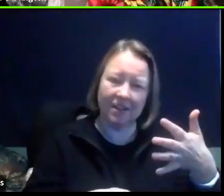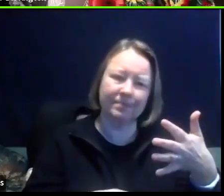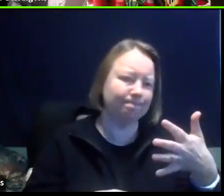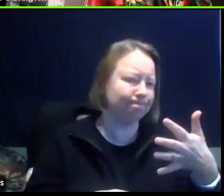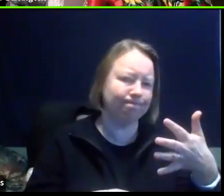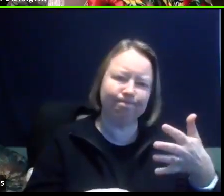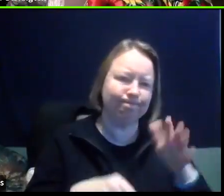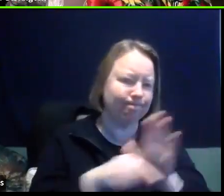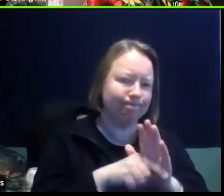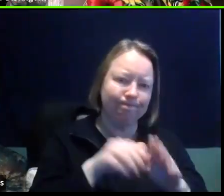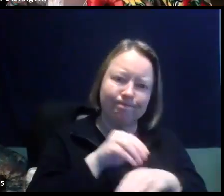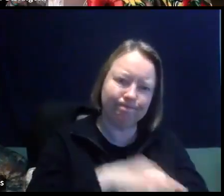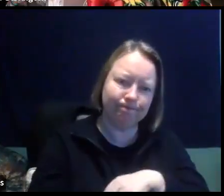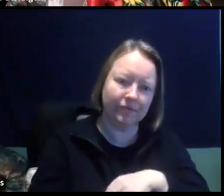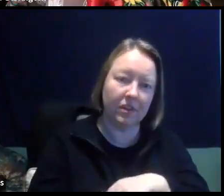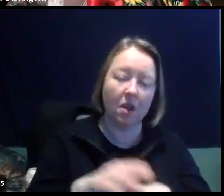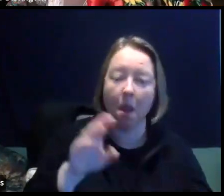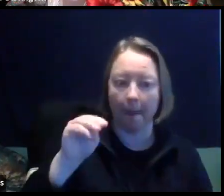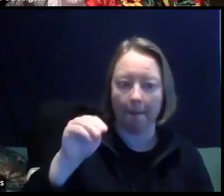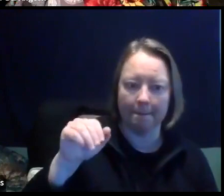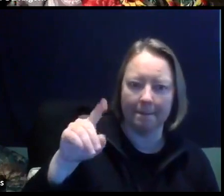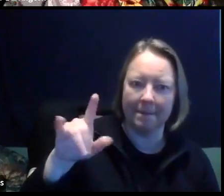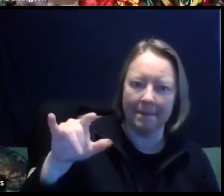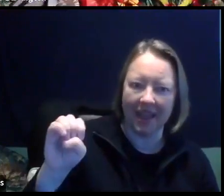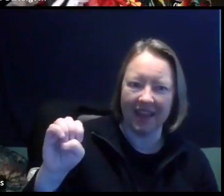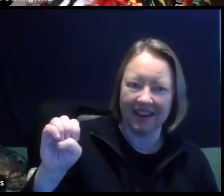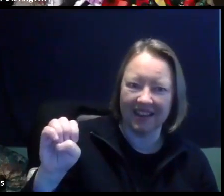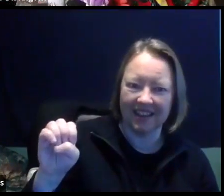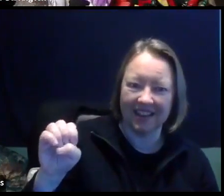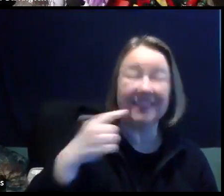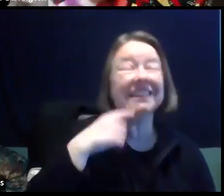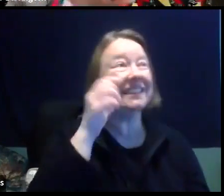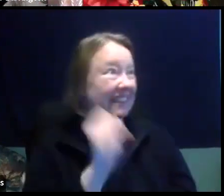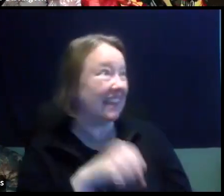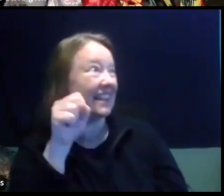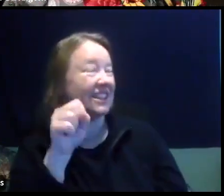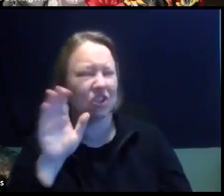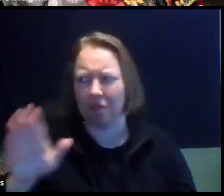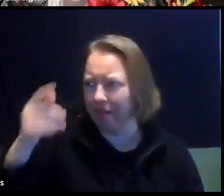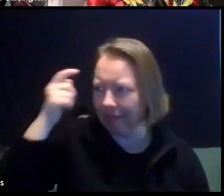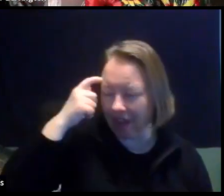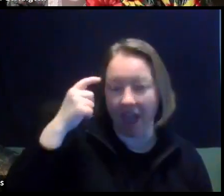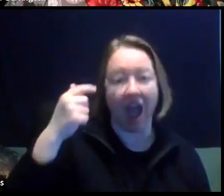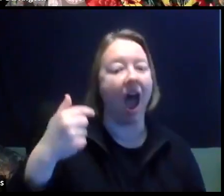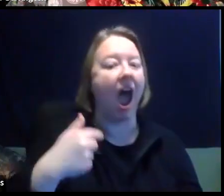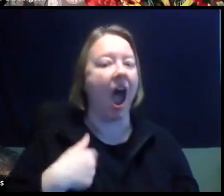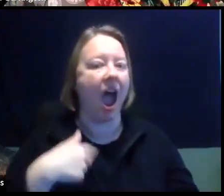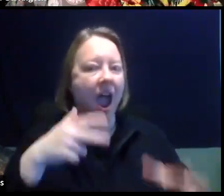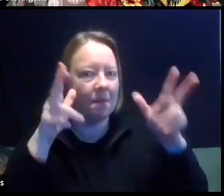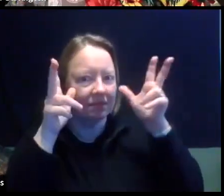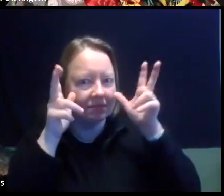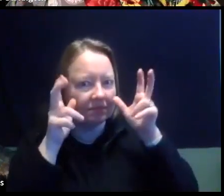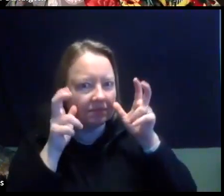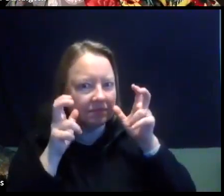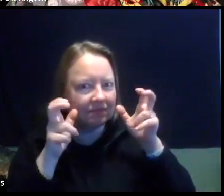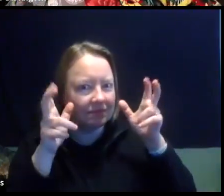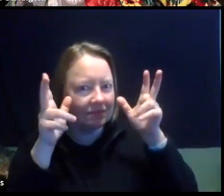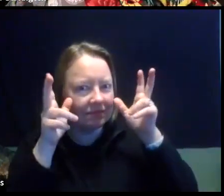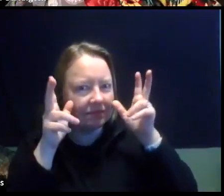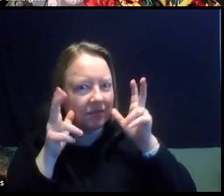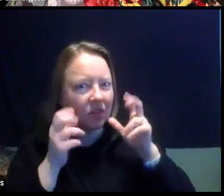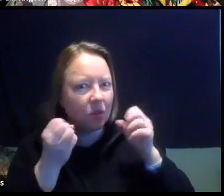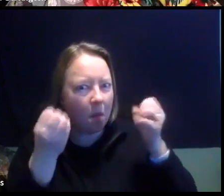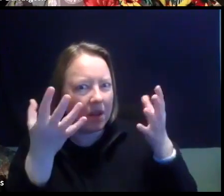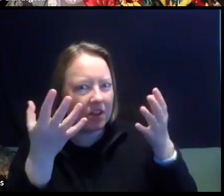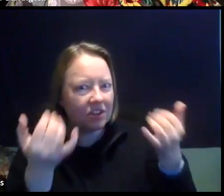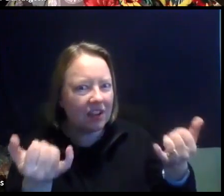Maddie. Yes. Your thoughts. She's sitting here like, whoa. I am absorbing so much right now.